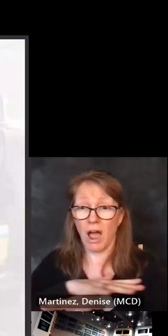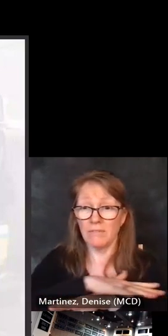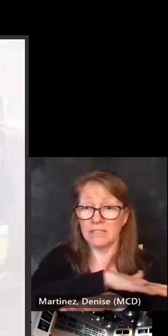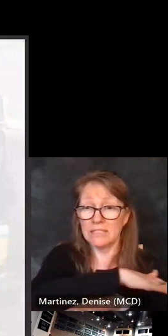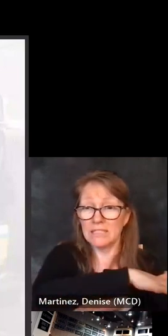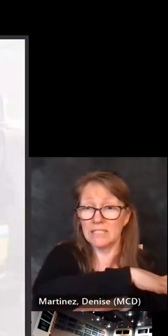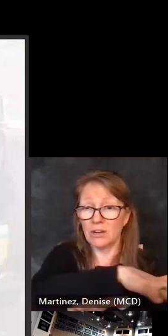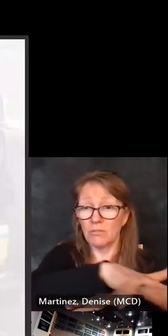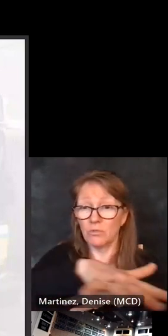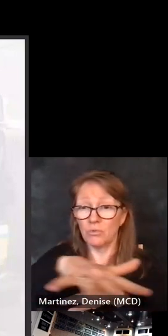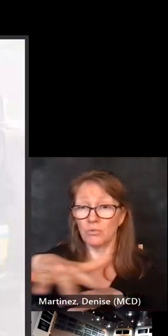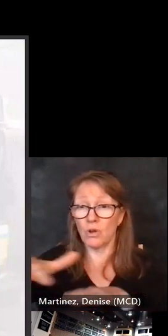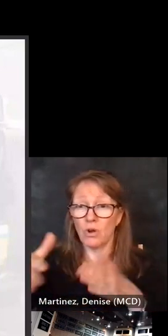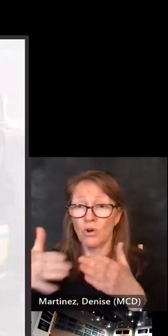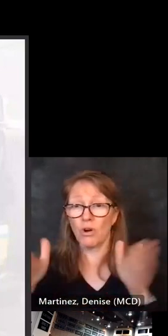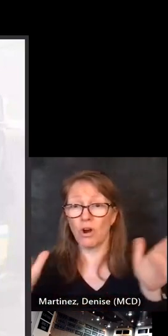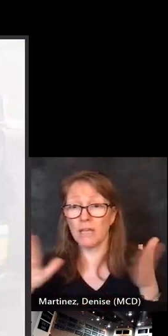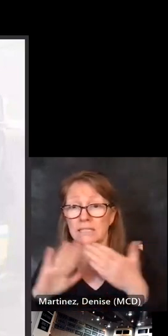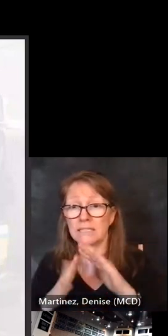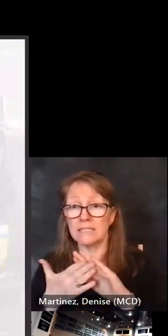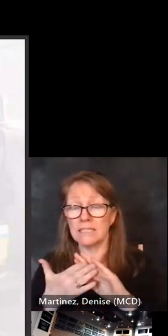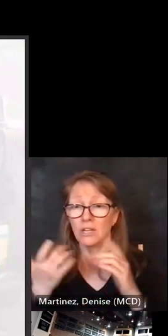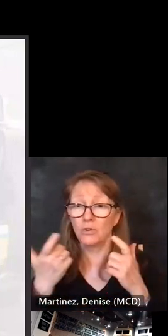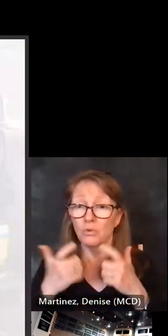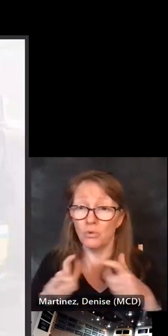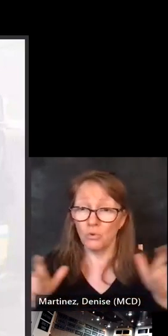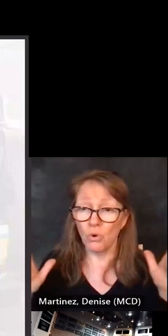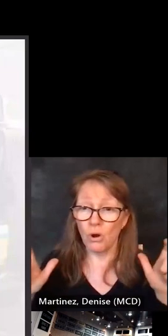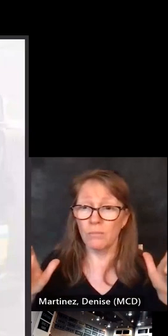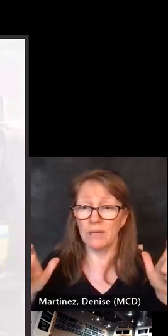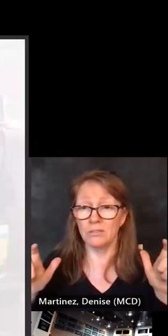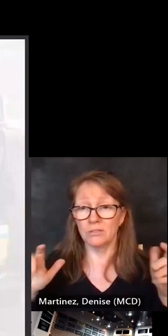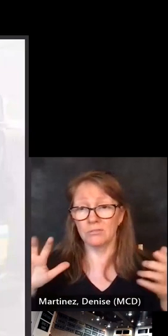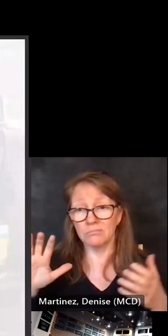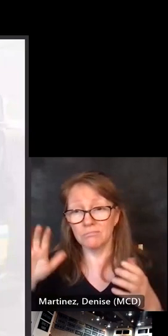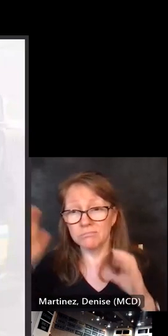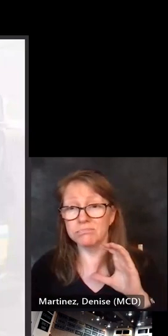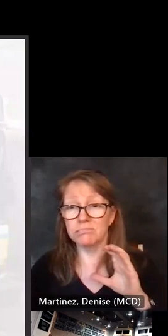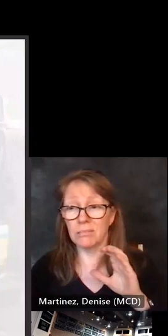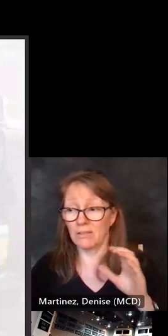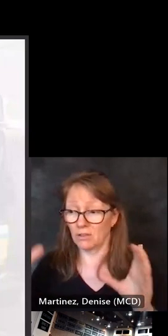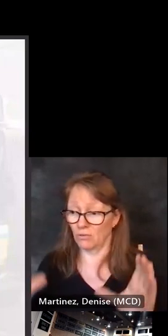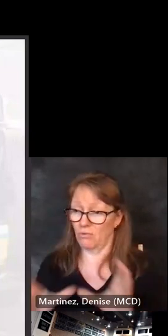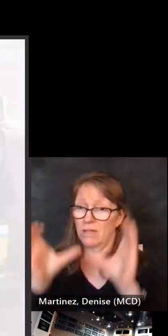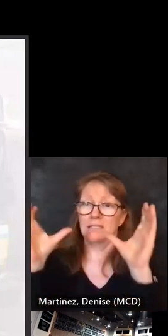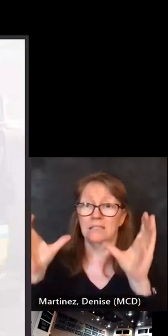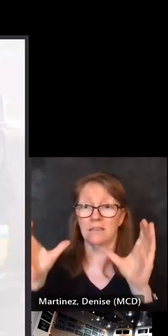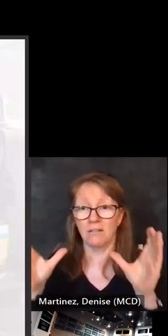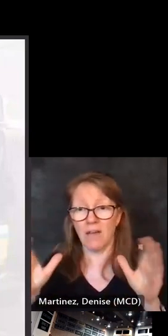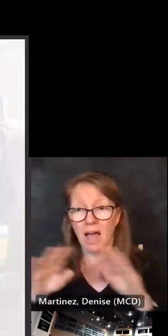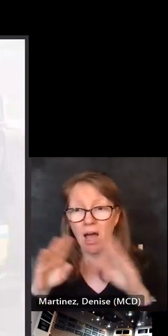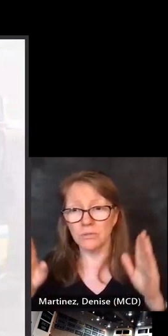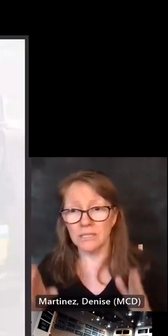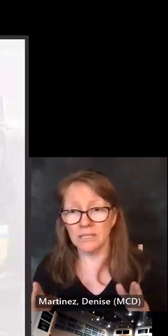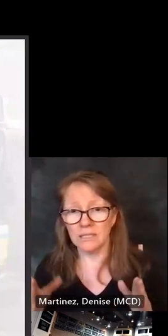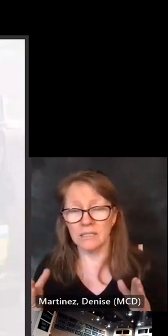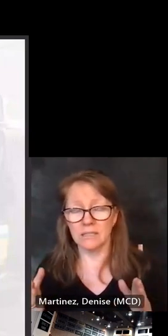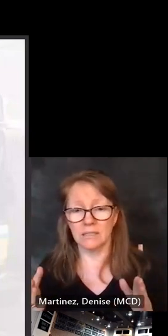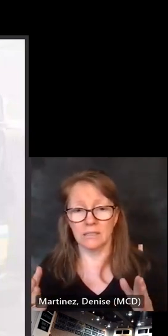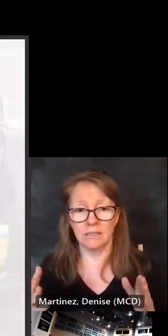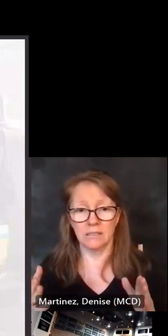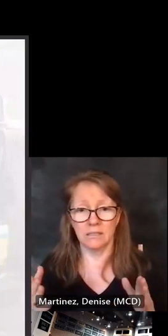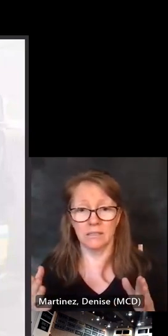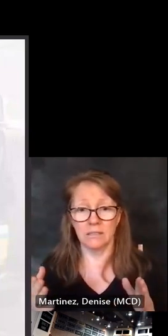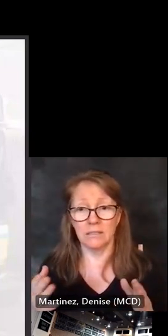and cost the city an enormous weight, price, in development and housing. Didn't someone once say